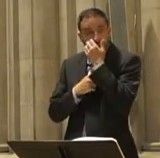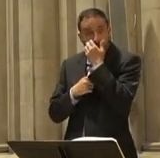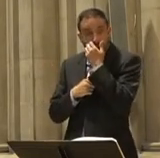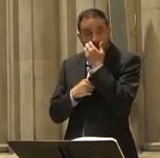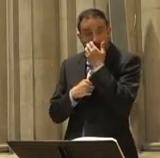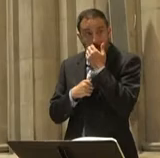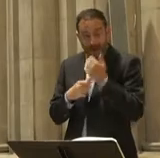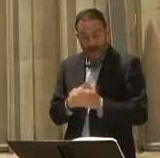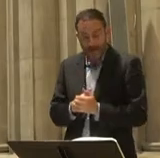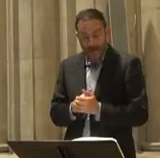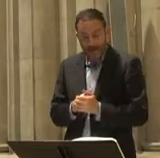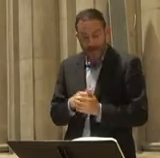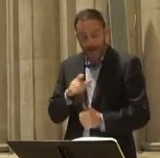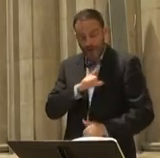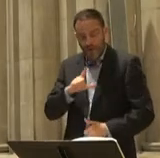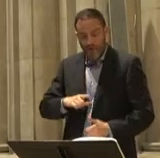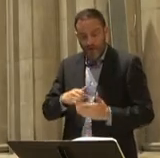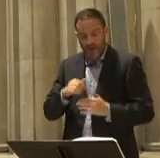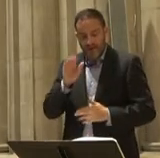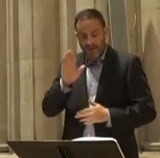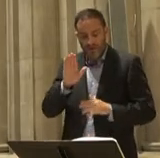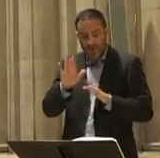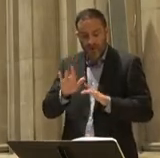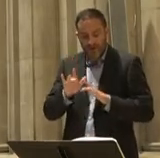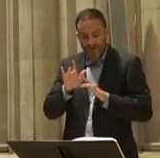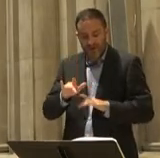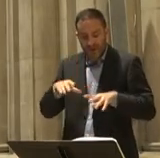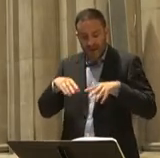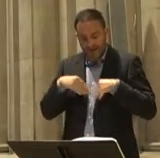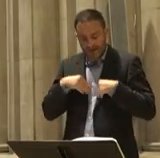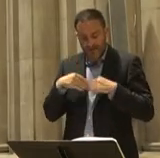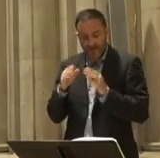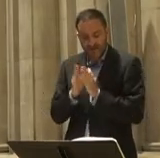of love. Lord, in your mercy,